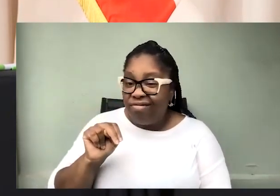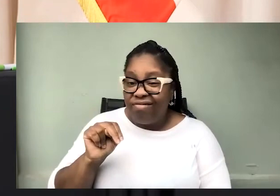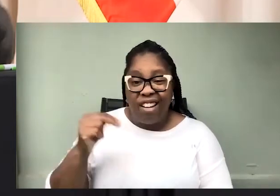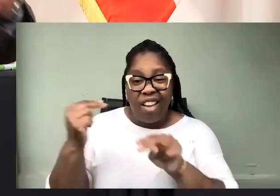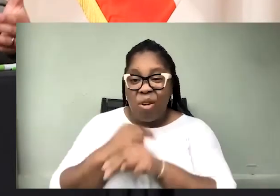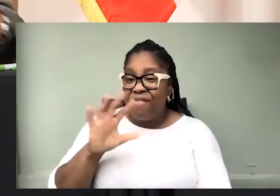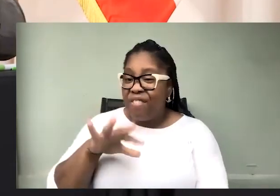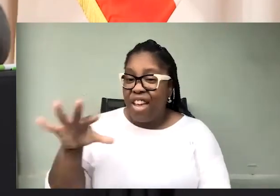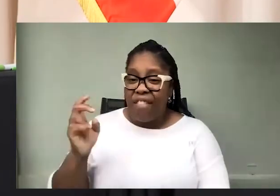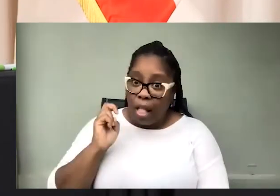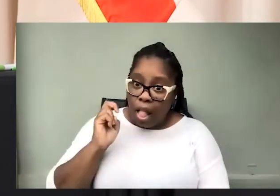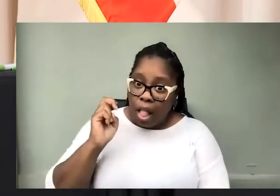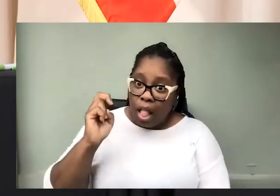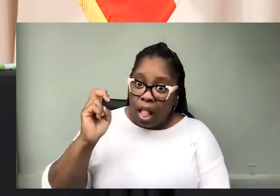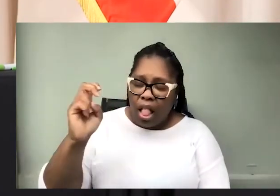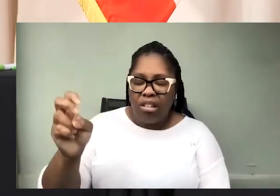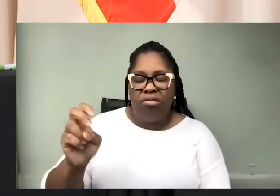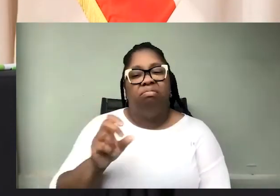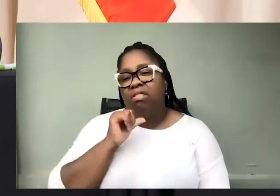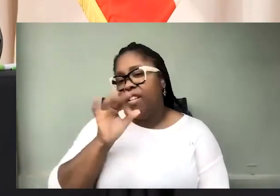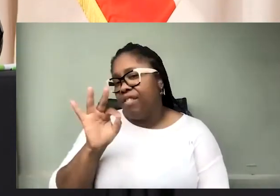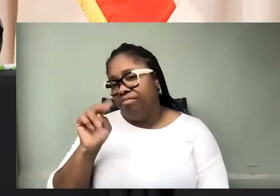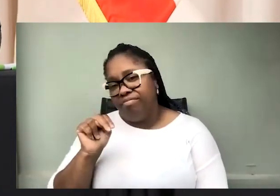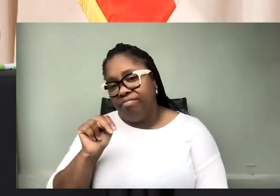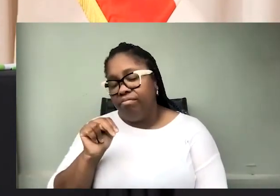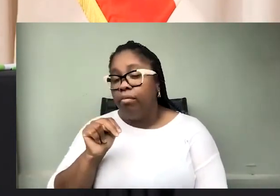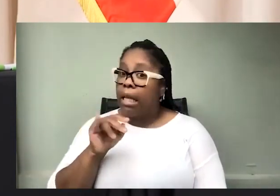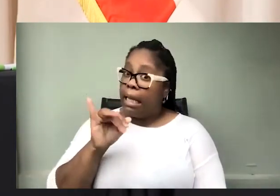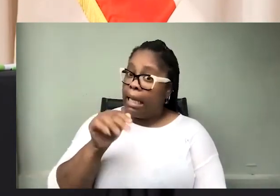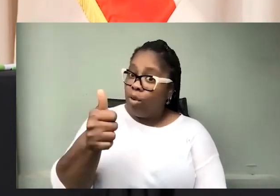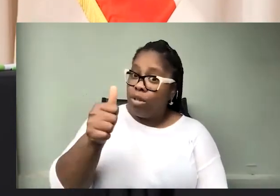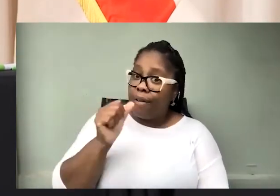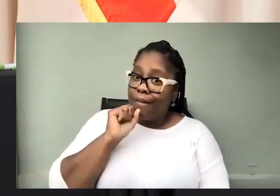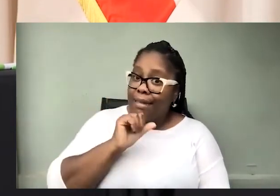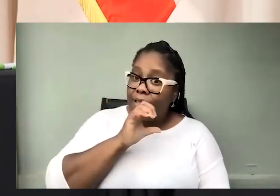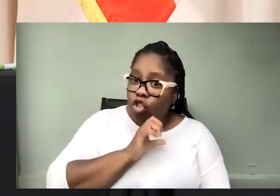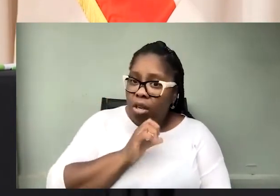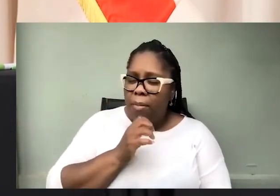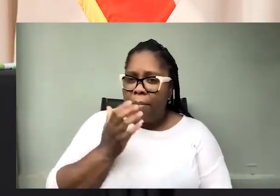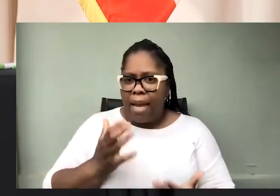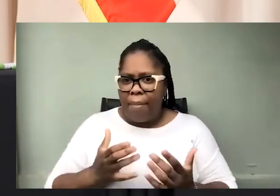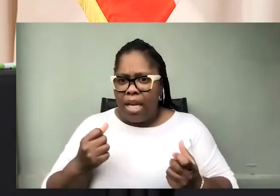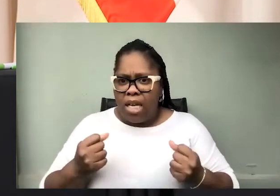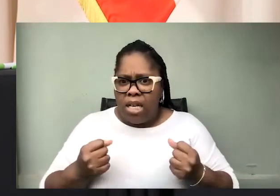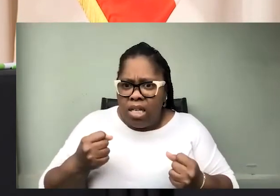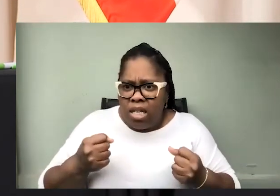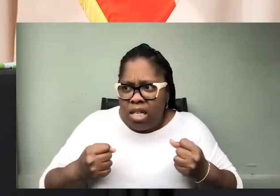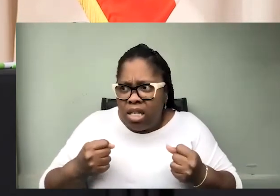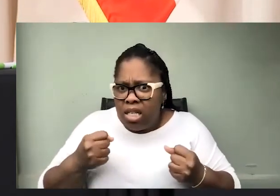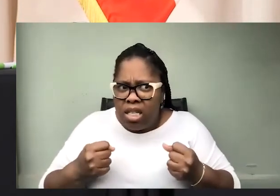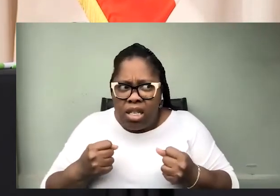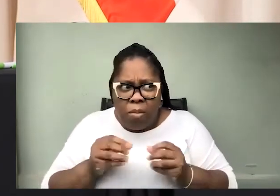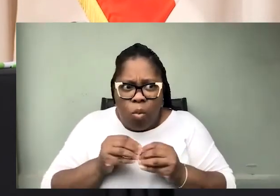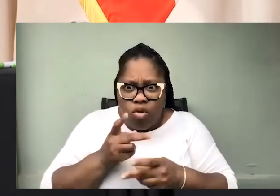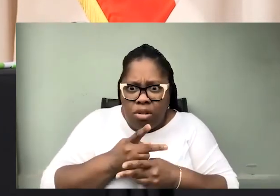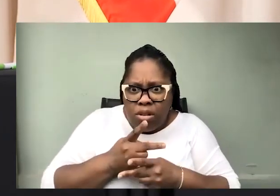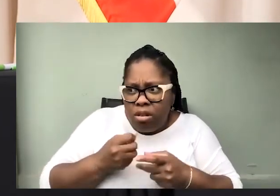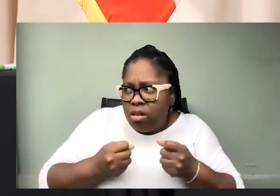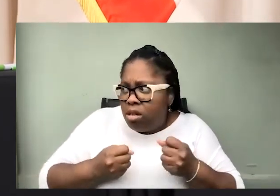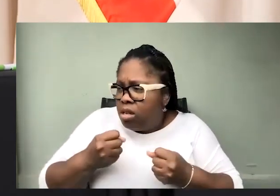if you're a senior, you multiply that by the fact that you may you may be feeling a little bit more cautious about